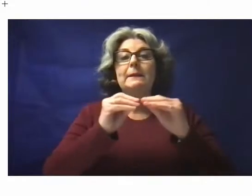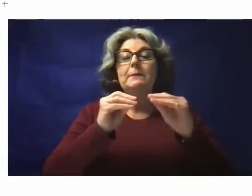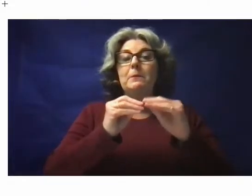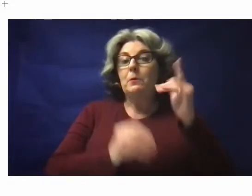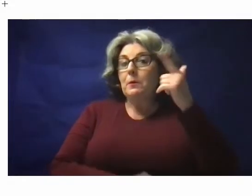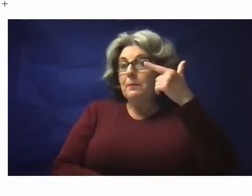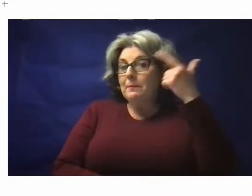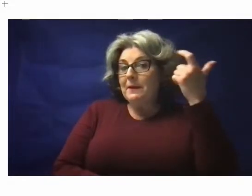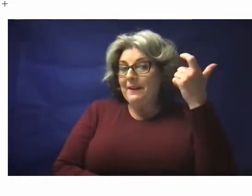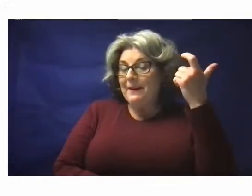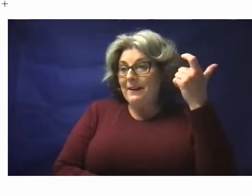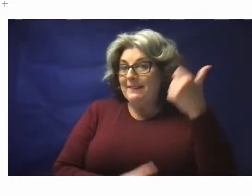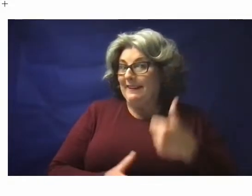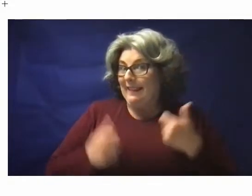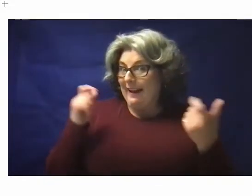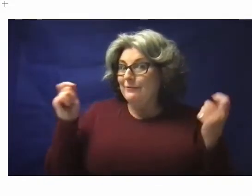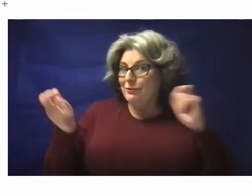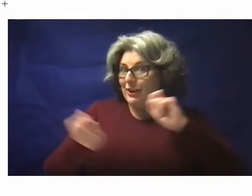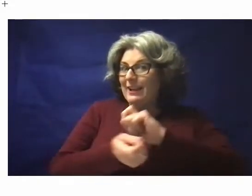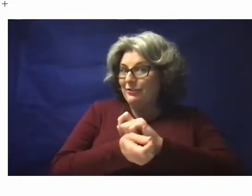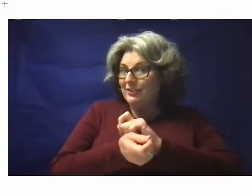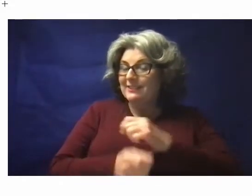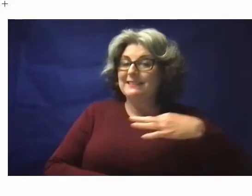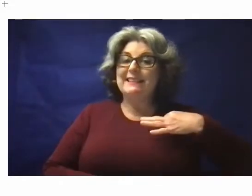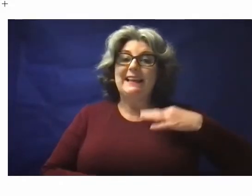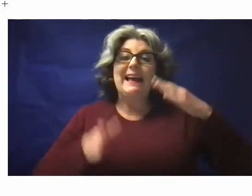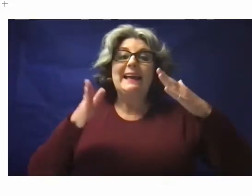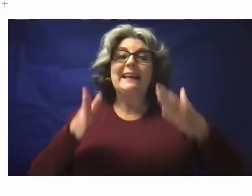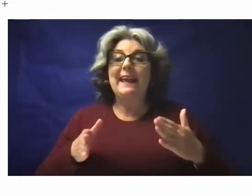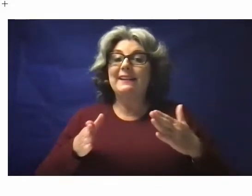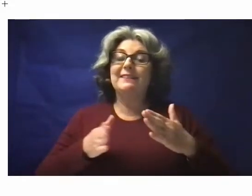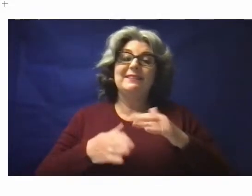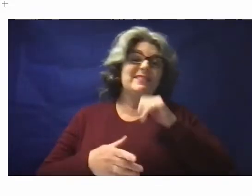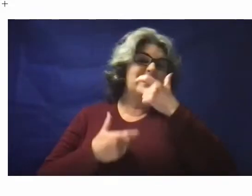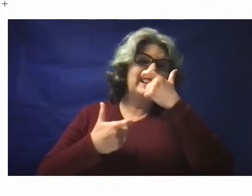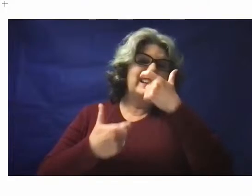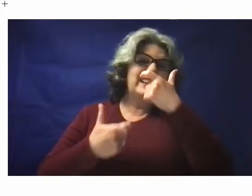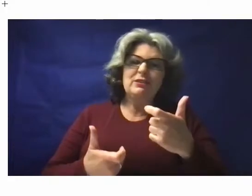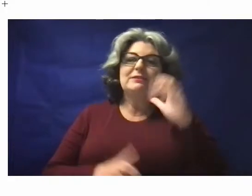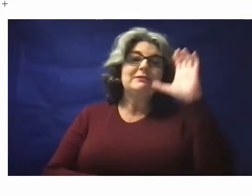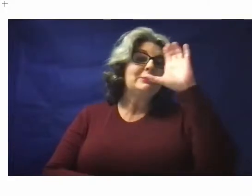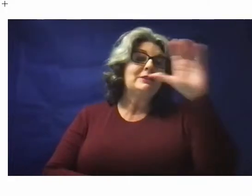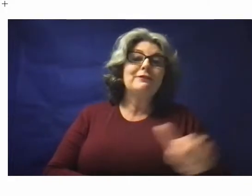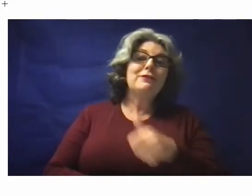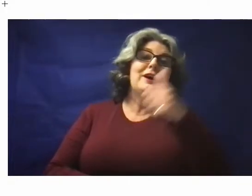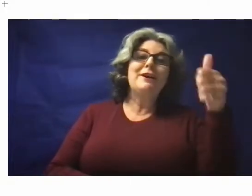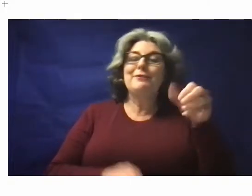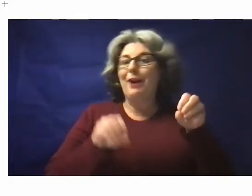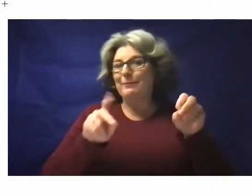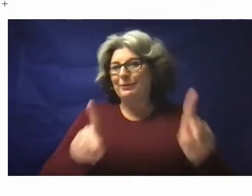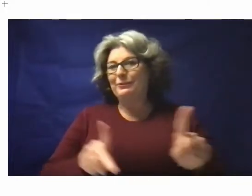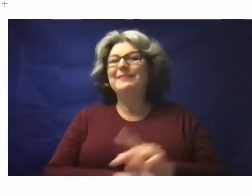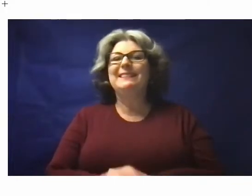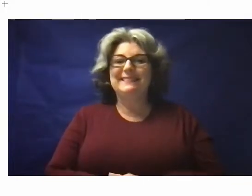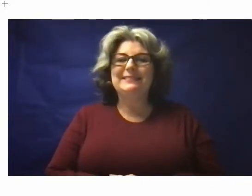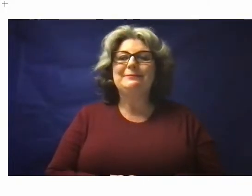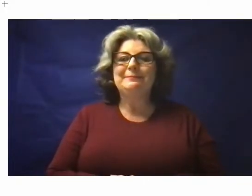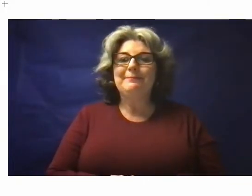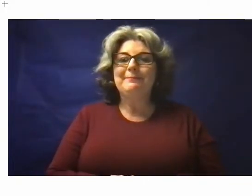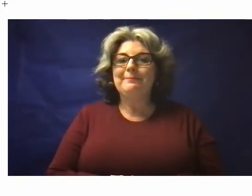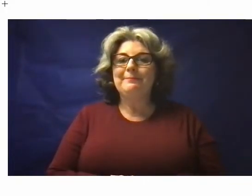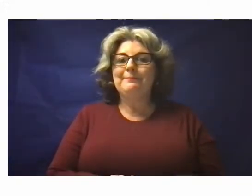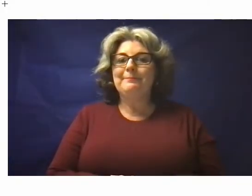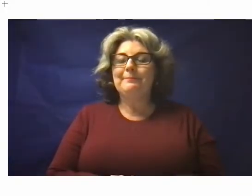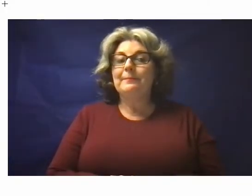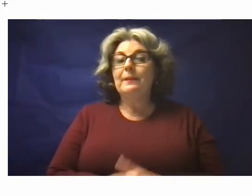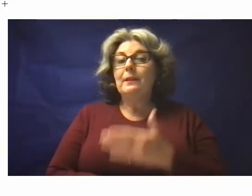the life changes and candidates do lose interest and move on to the other employers. So we do our best, but it could